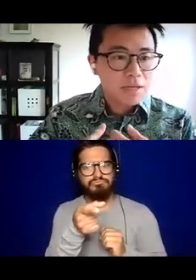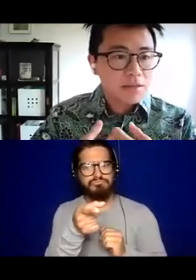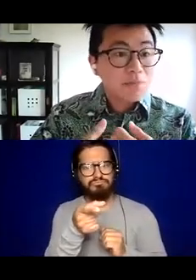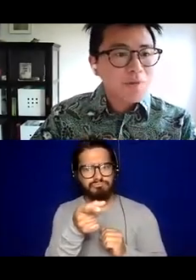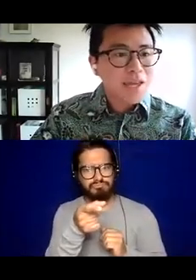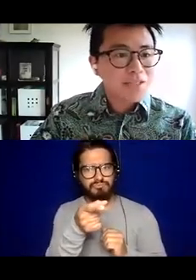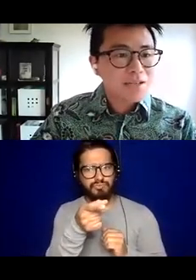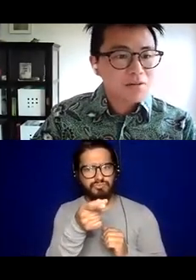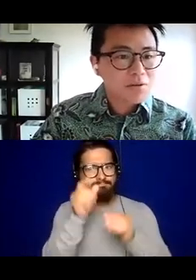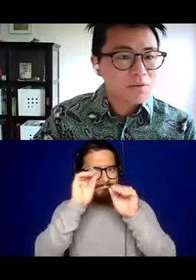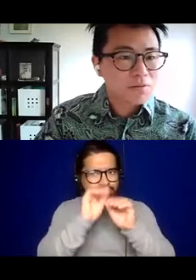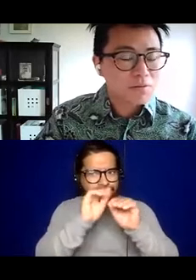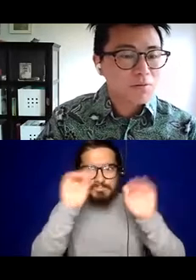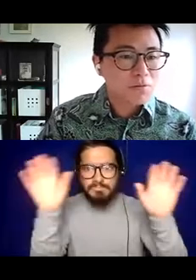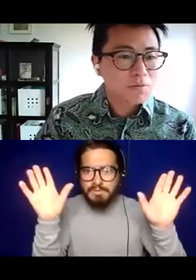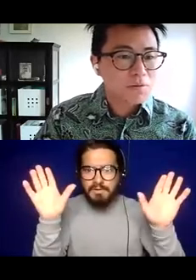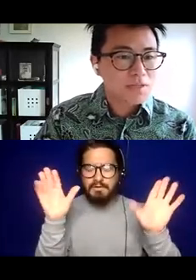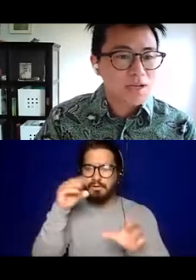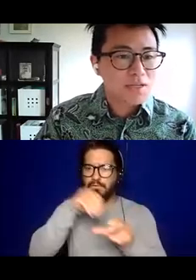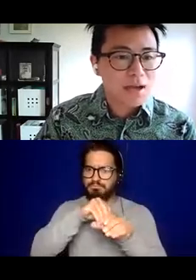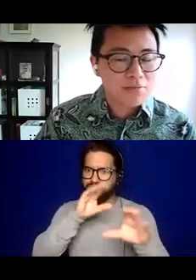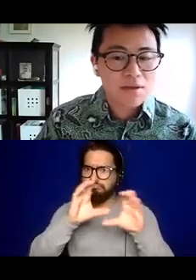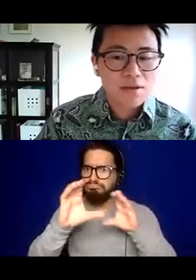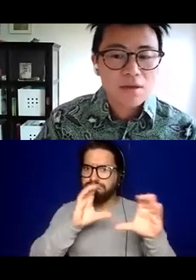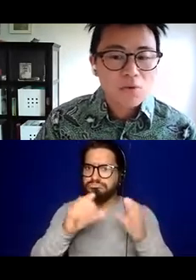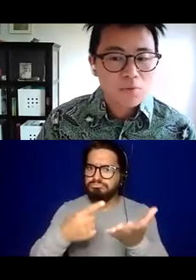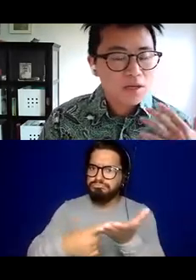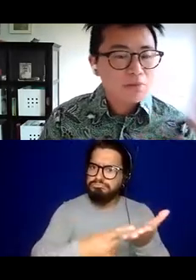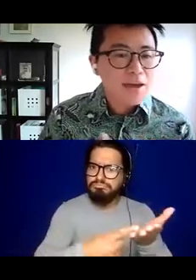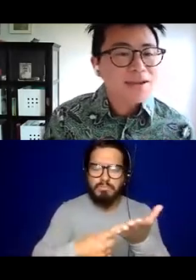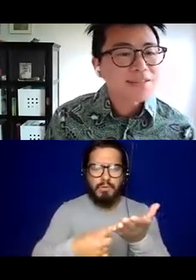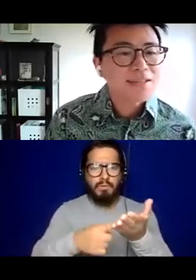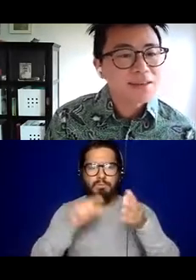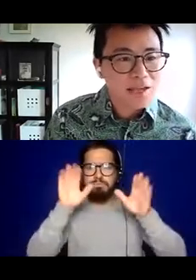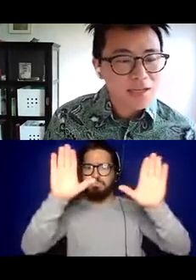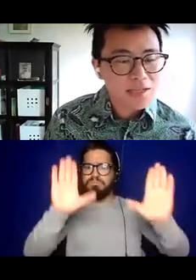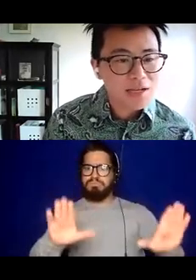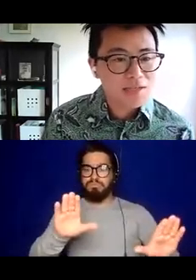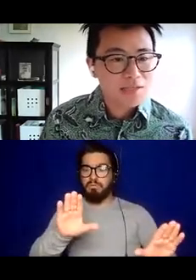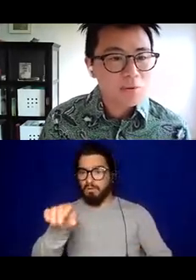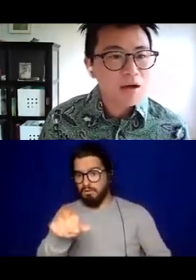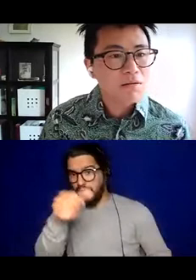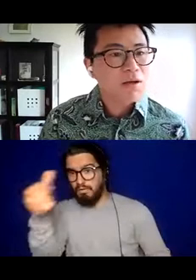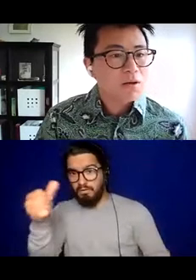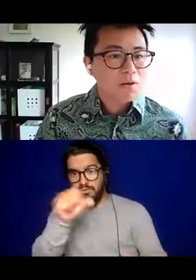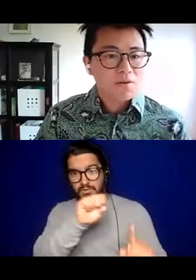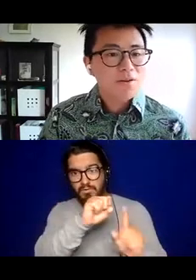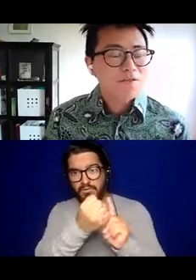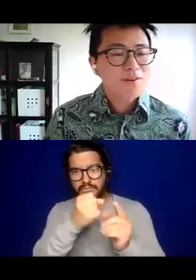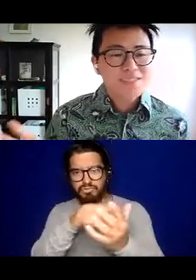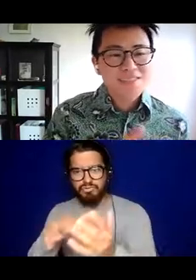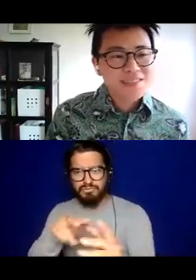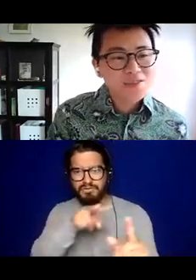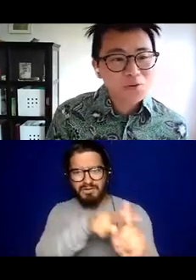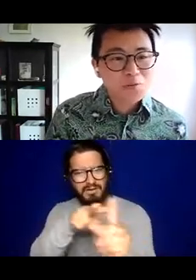granularity in the communication also you were discussing. I think we could apply that to the other case studies as well.